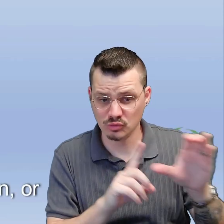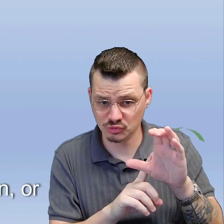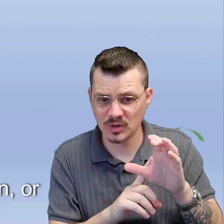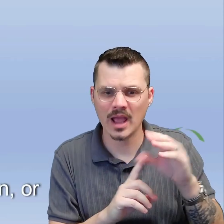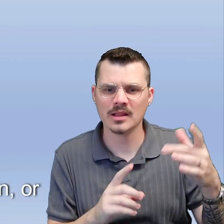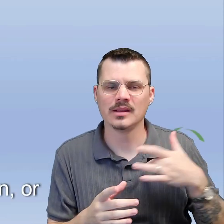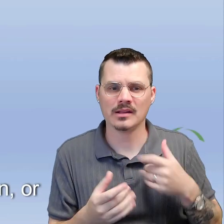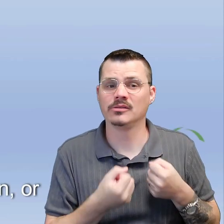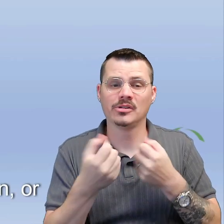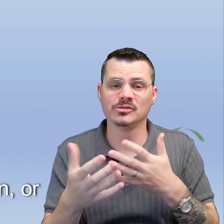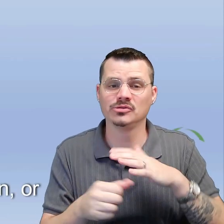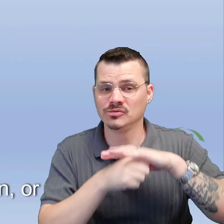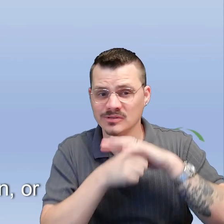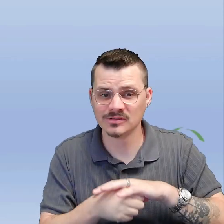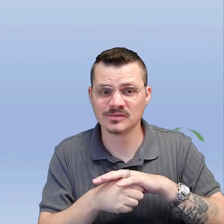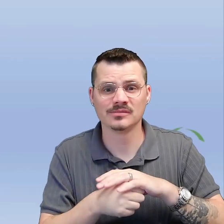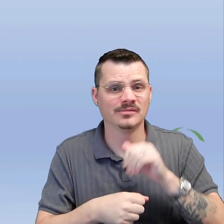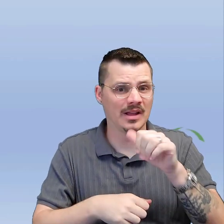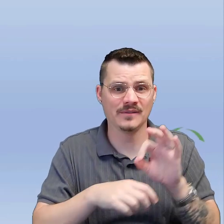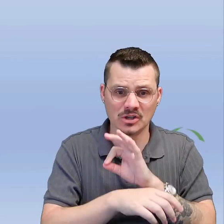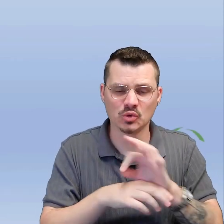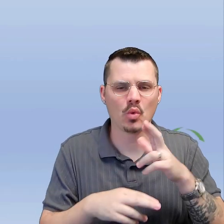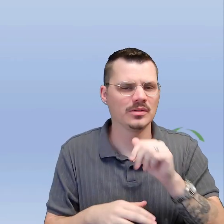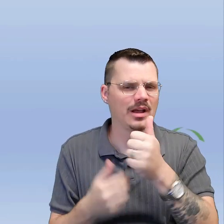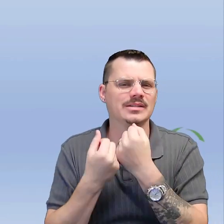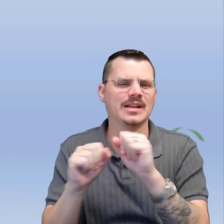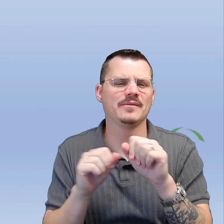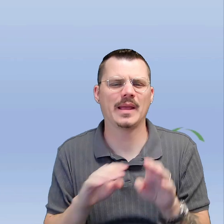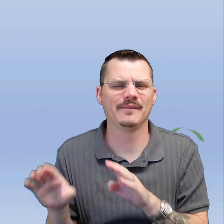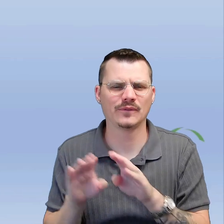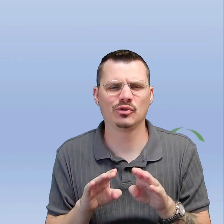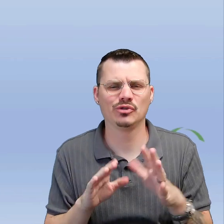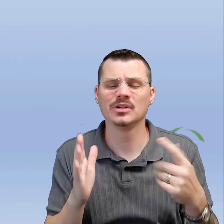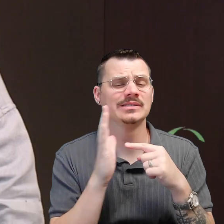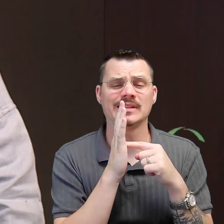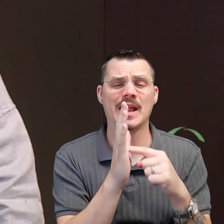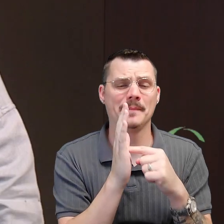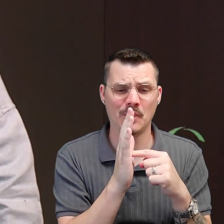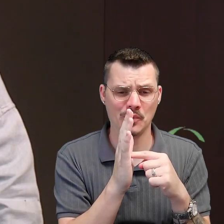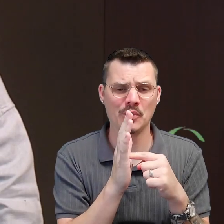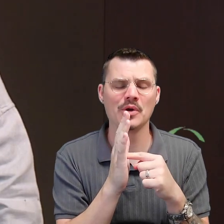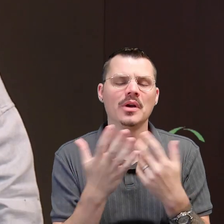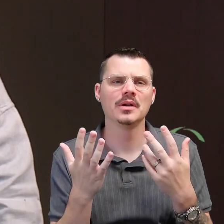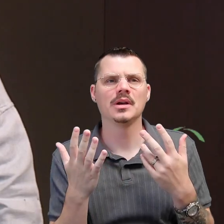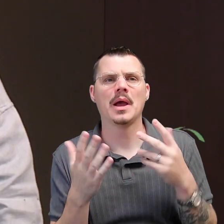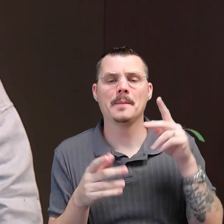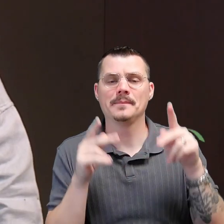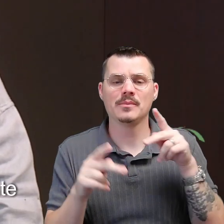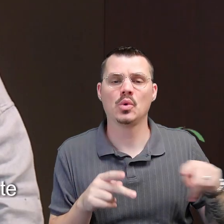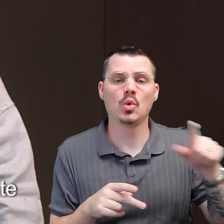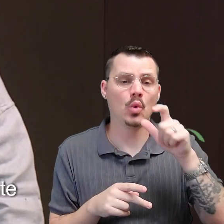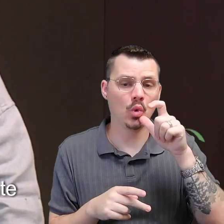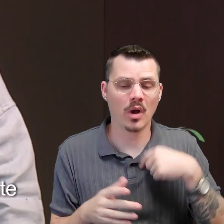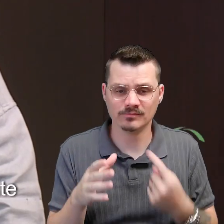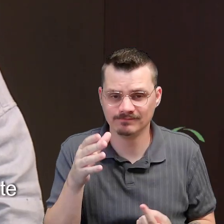produce distress, dysfunction, or unsafe behavior. Examples of this would be people